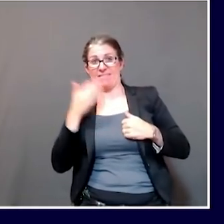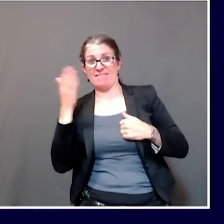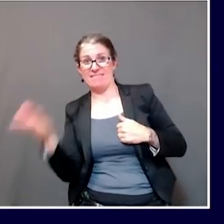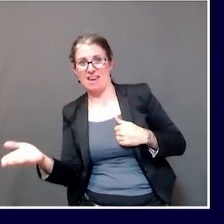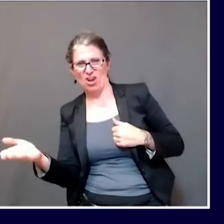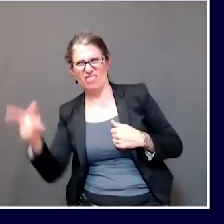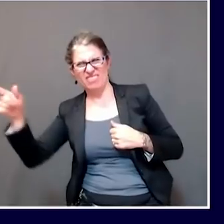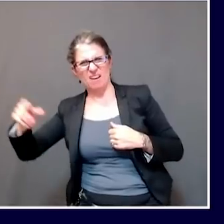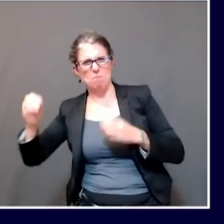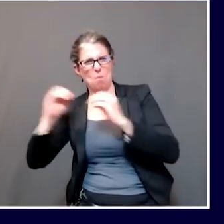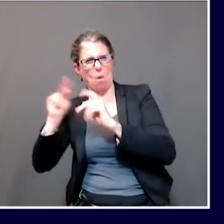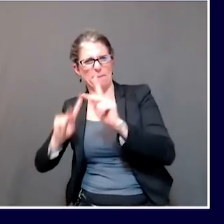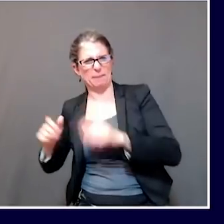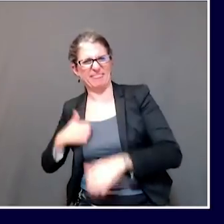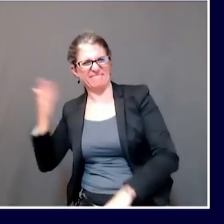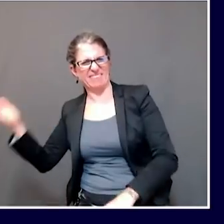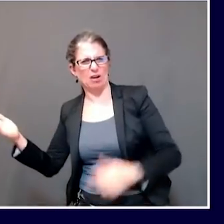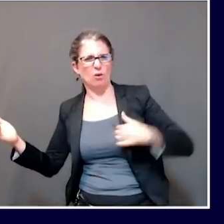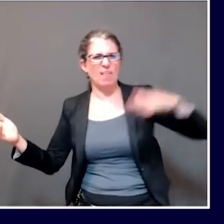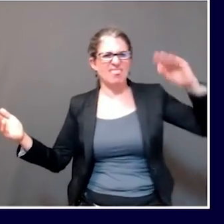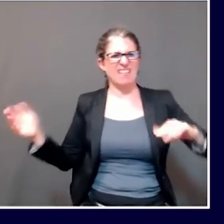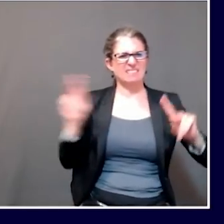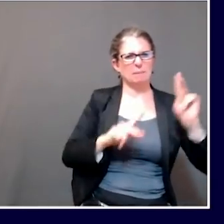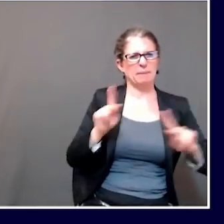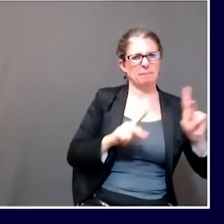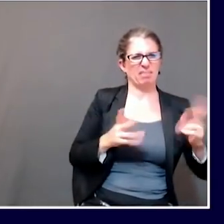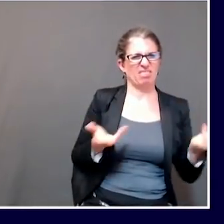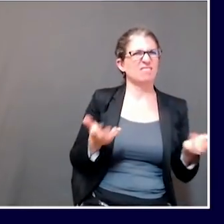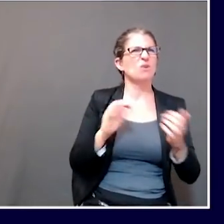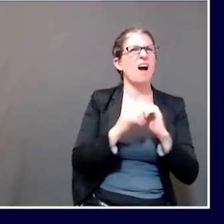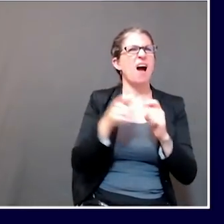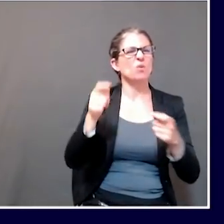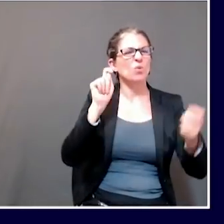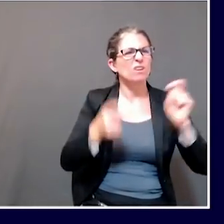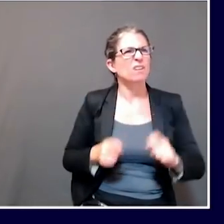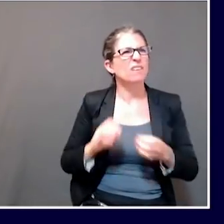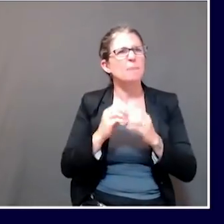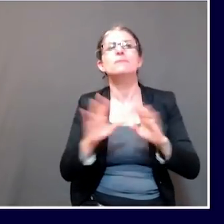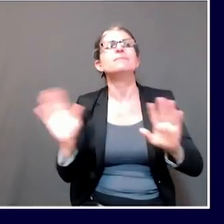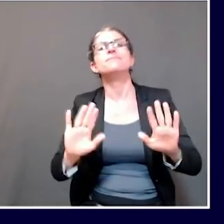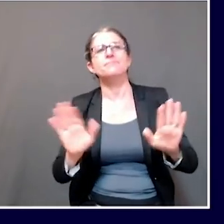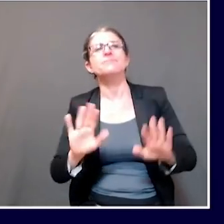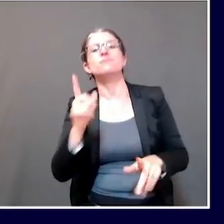upticks, we're going to look at those data and make our adjustments accordingly.